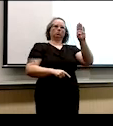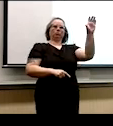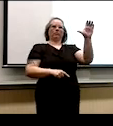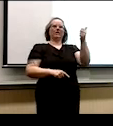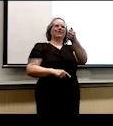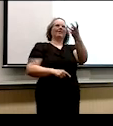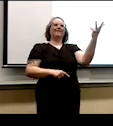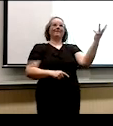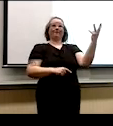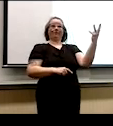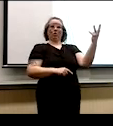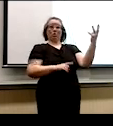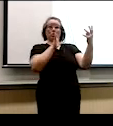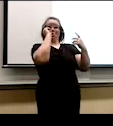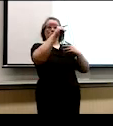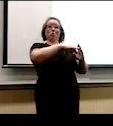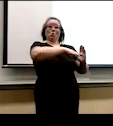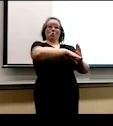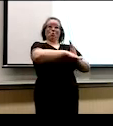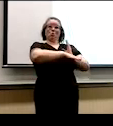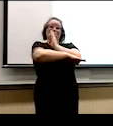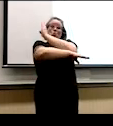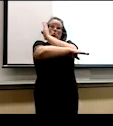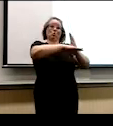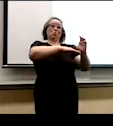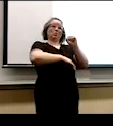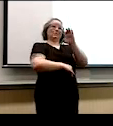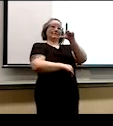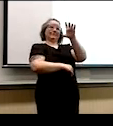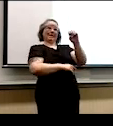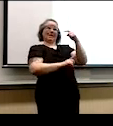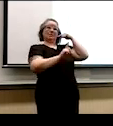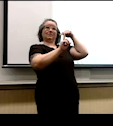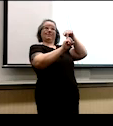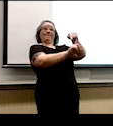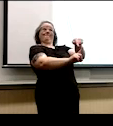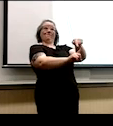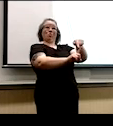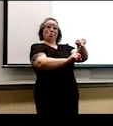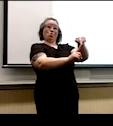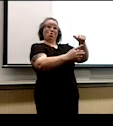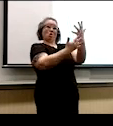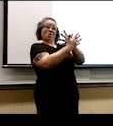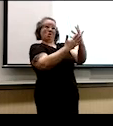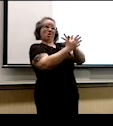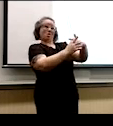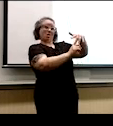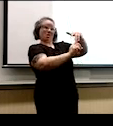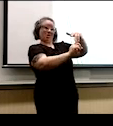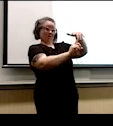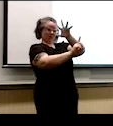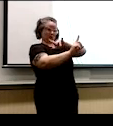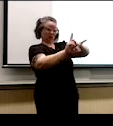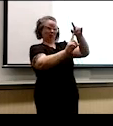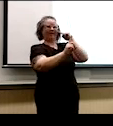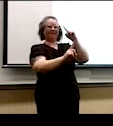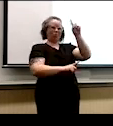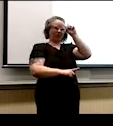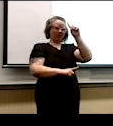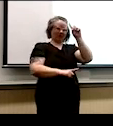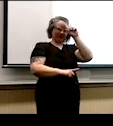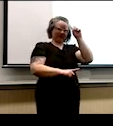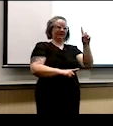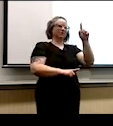for use for people with ID and screening for dementia. So he says the Dementia Screening Questionnaire